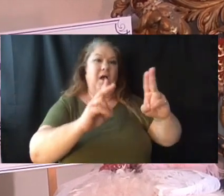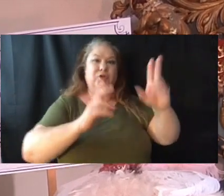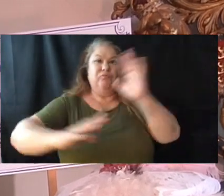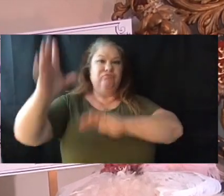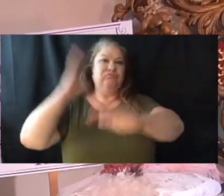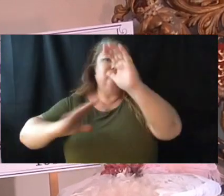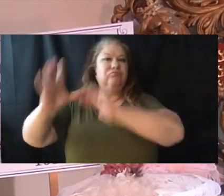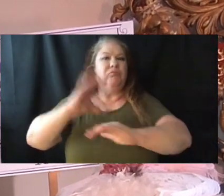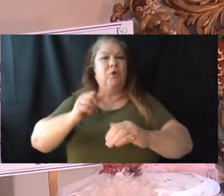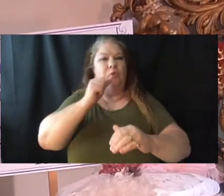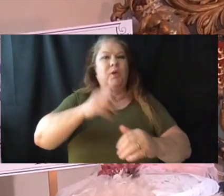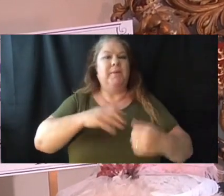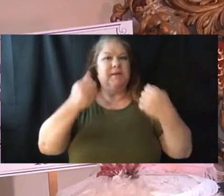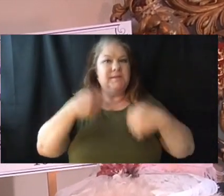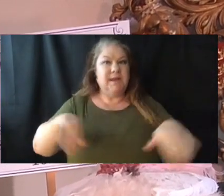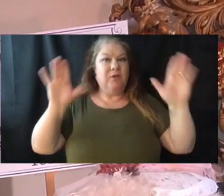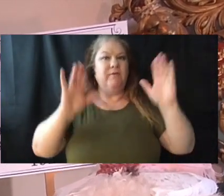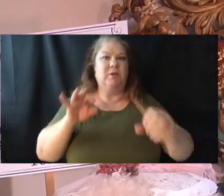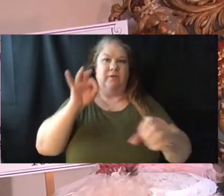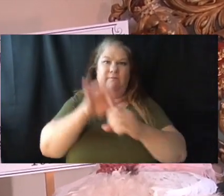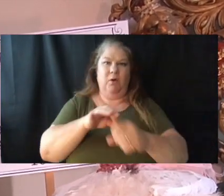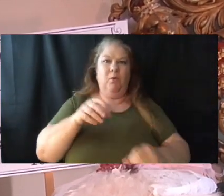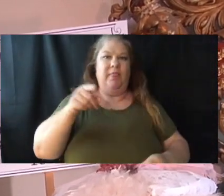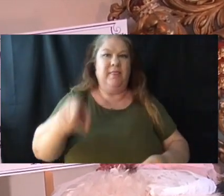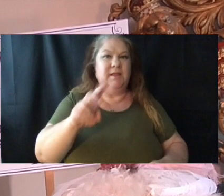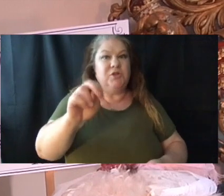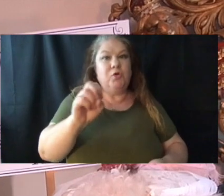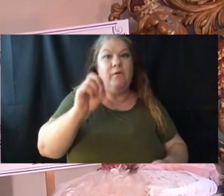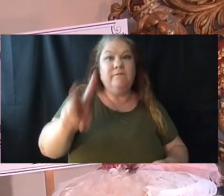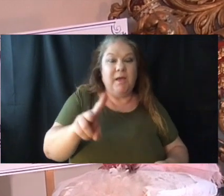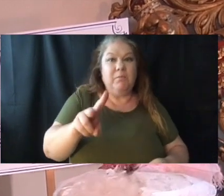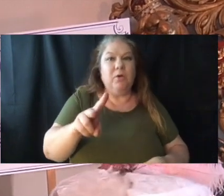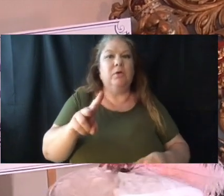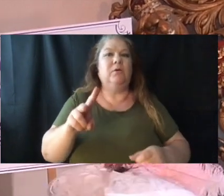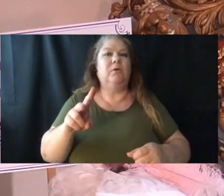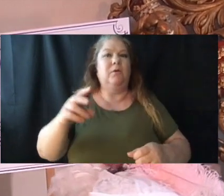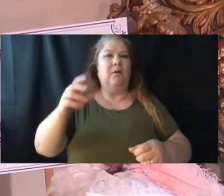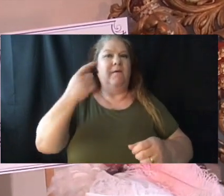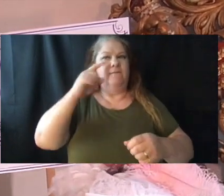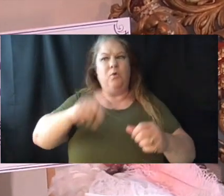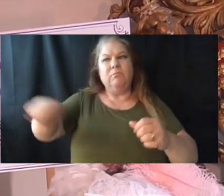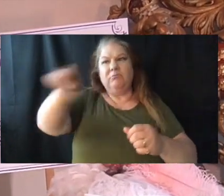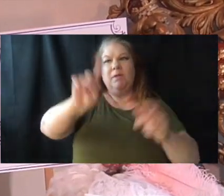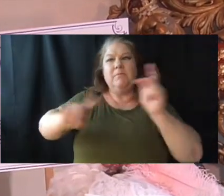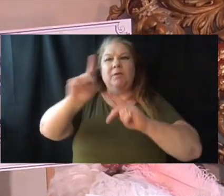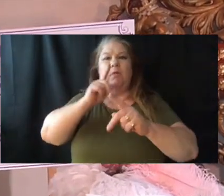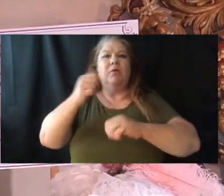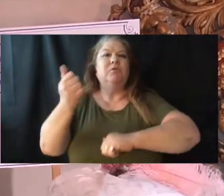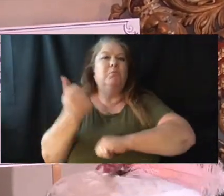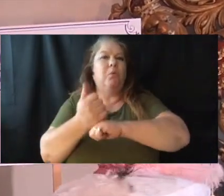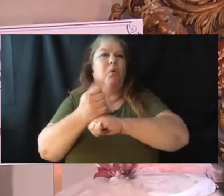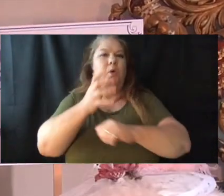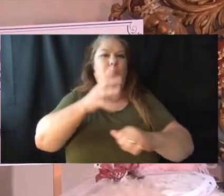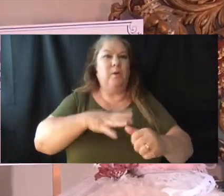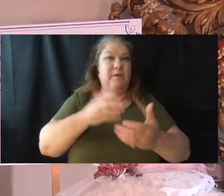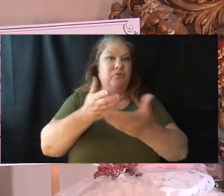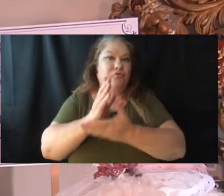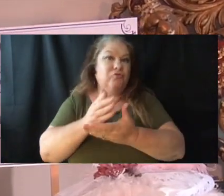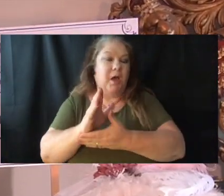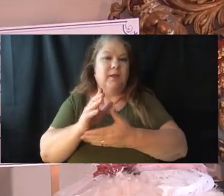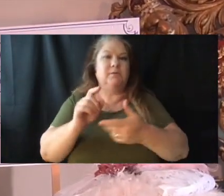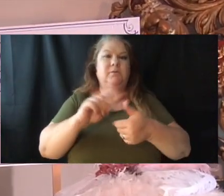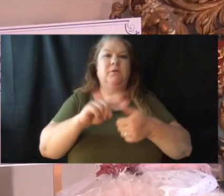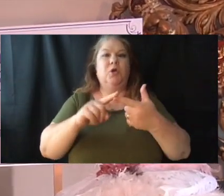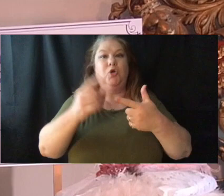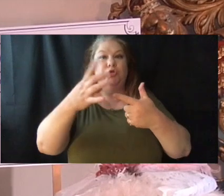sacrifice by voting this November for candidates who support women's rights, choice, and